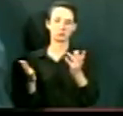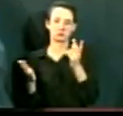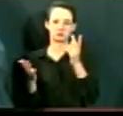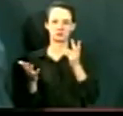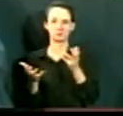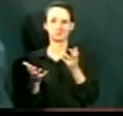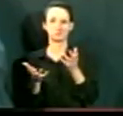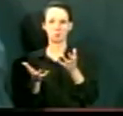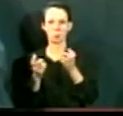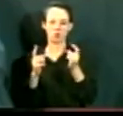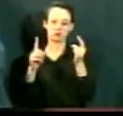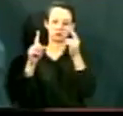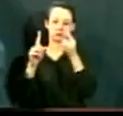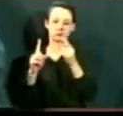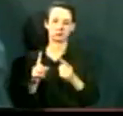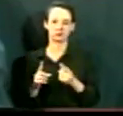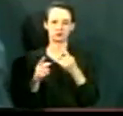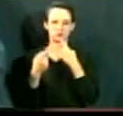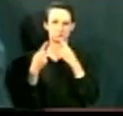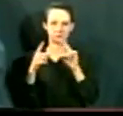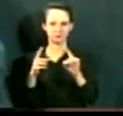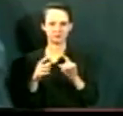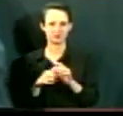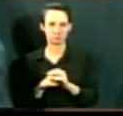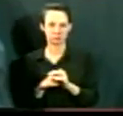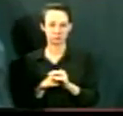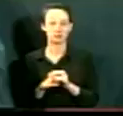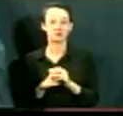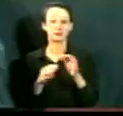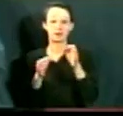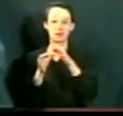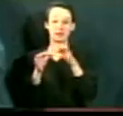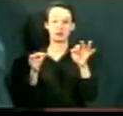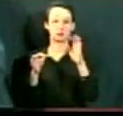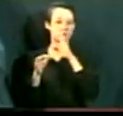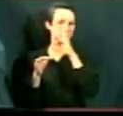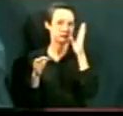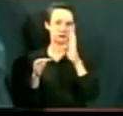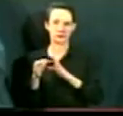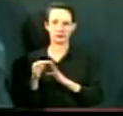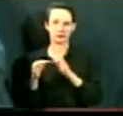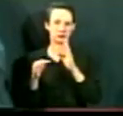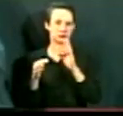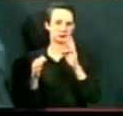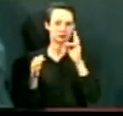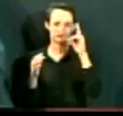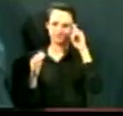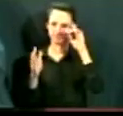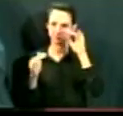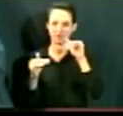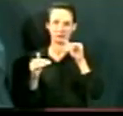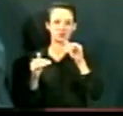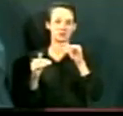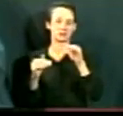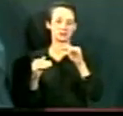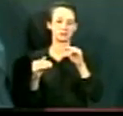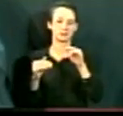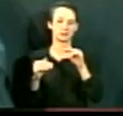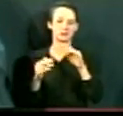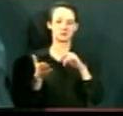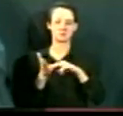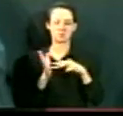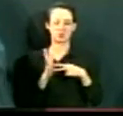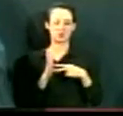happen. The language was never intended, nor do I think it should be read as this ties our hands